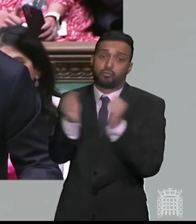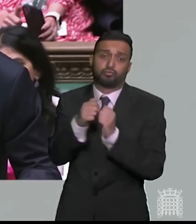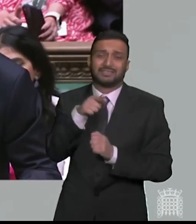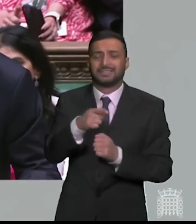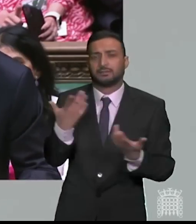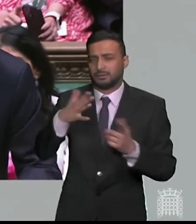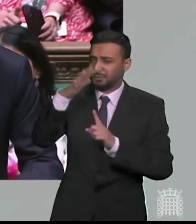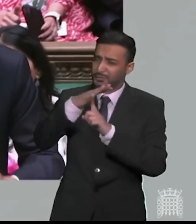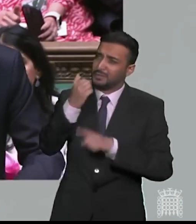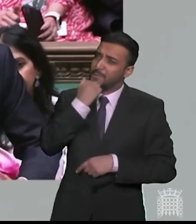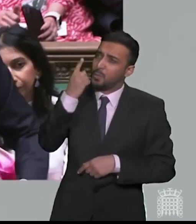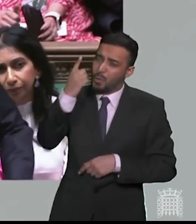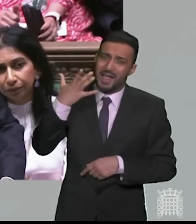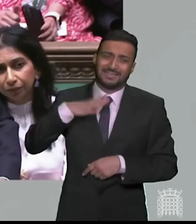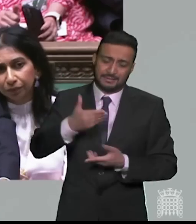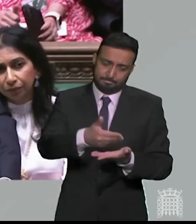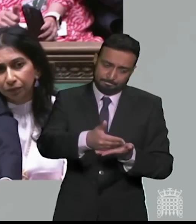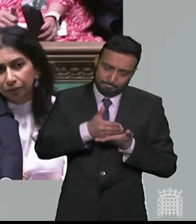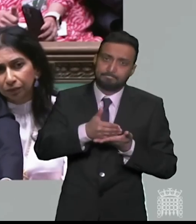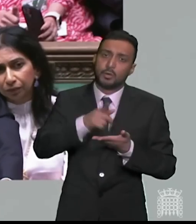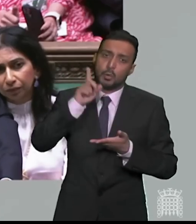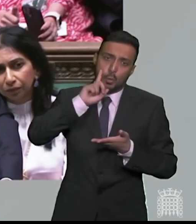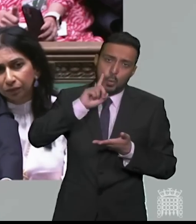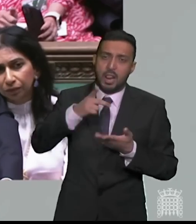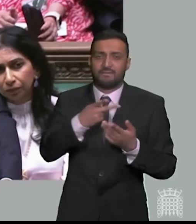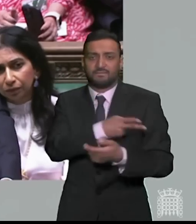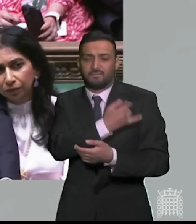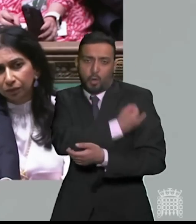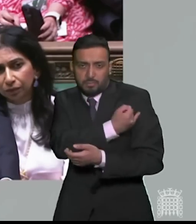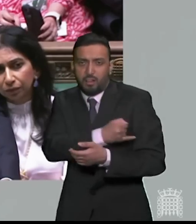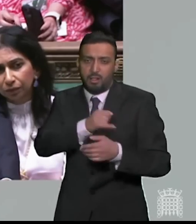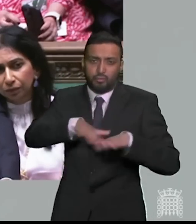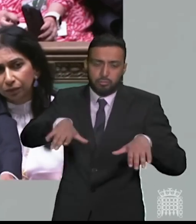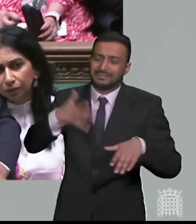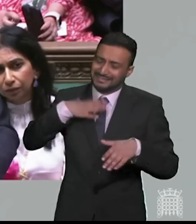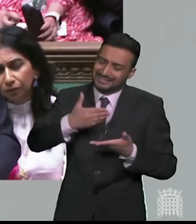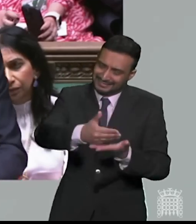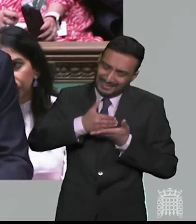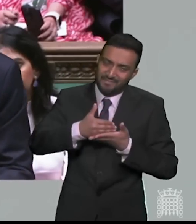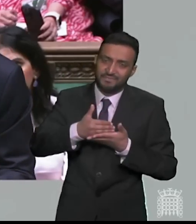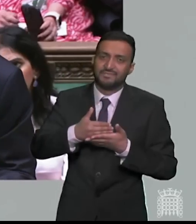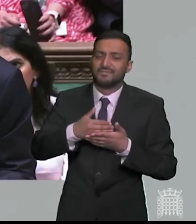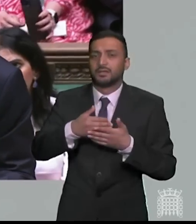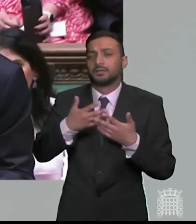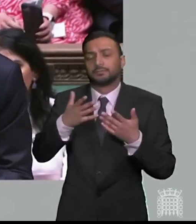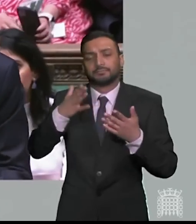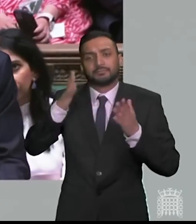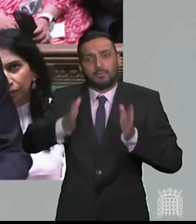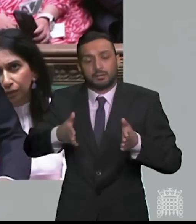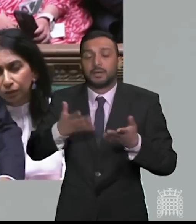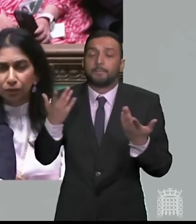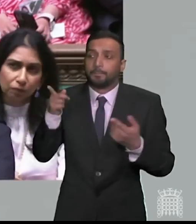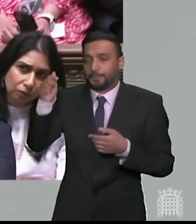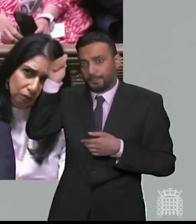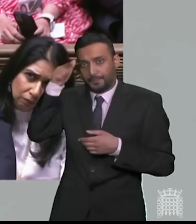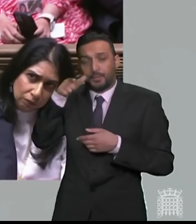keeping vulnerable girls safe or indeed holding people to account. As he knows, it's for authorities in the local area to commission local